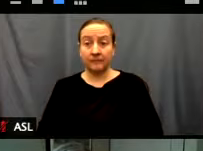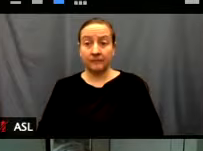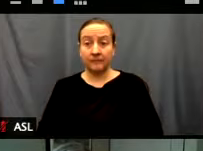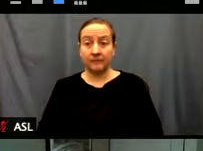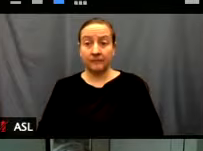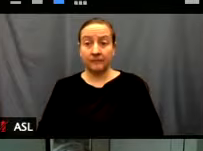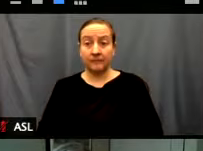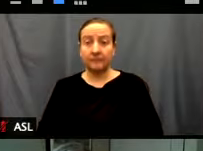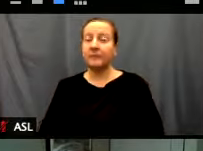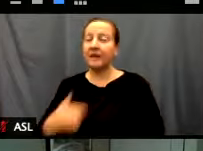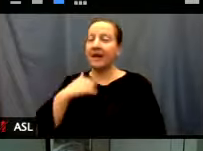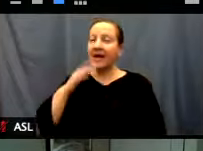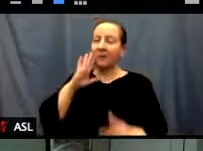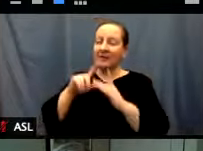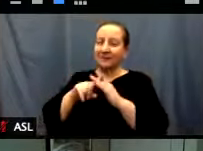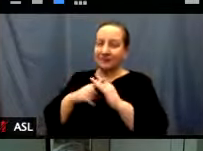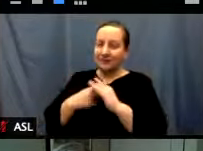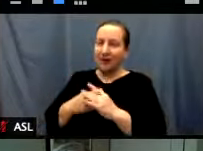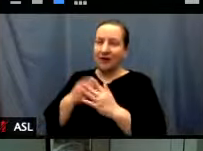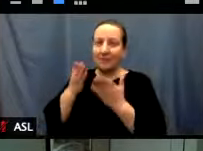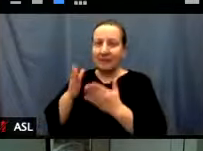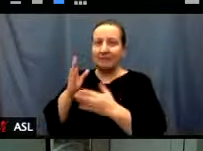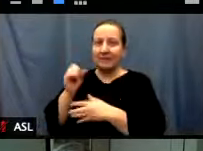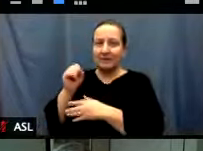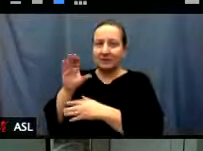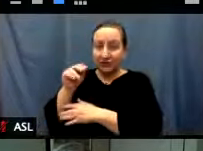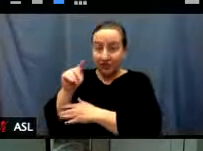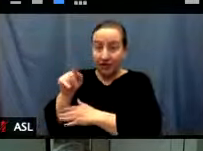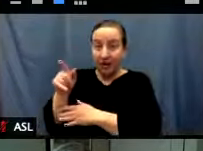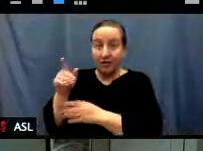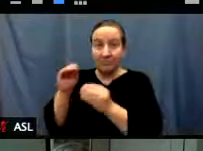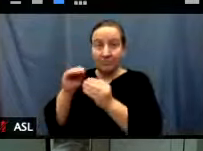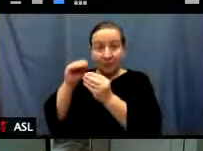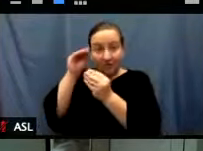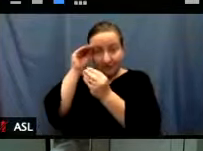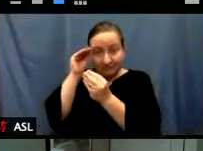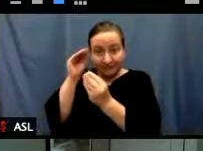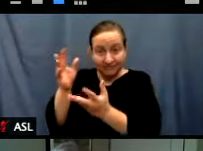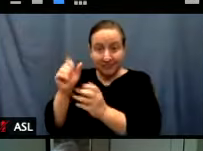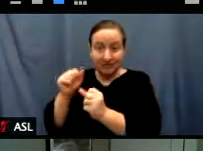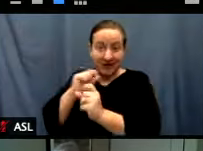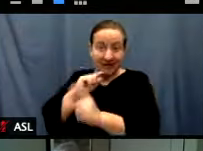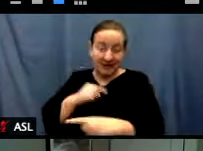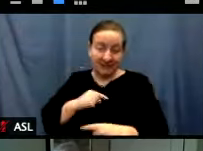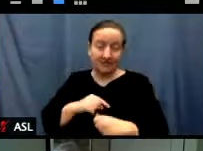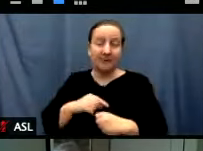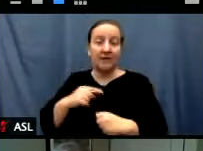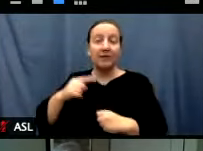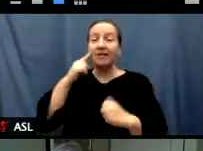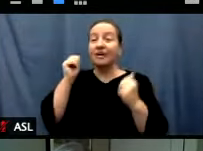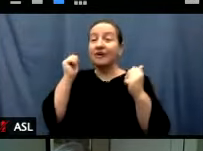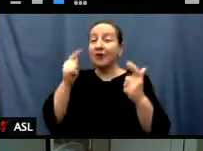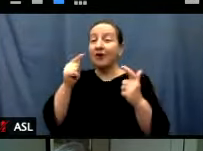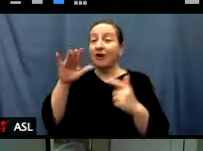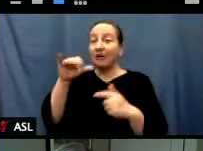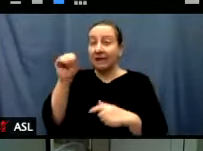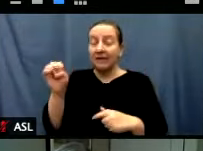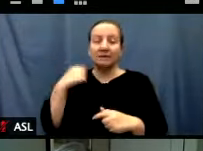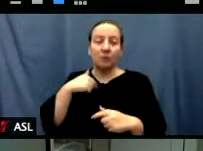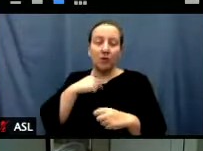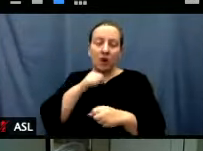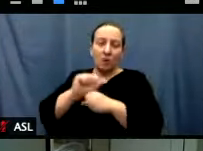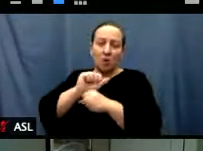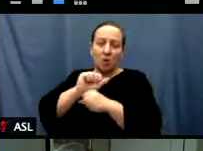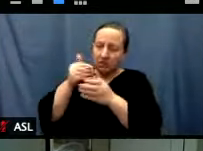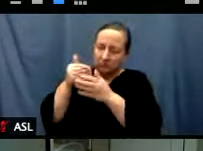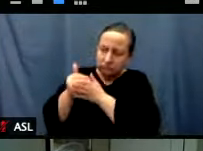I'll start, and then maybe Scott, if you have additional to answer. I think on all of these cases, we are working really closely with